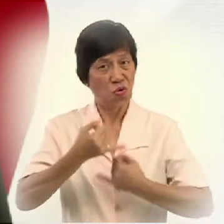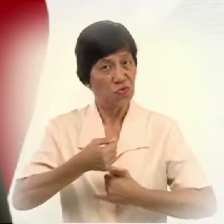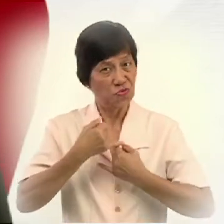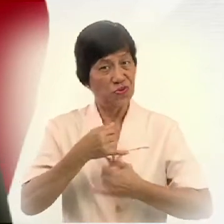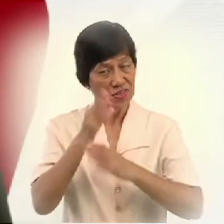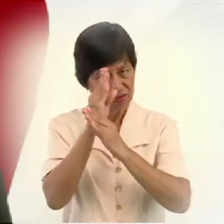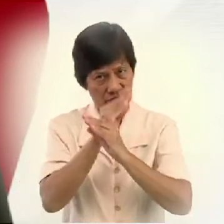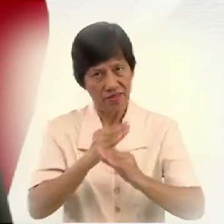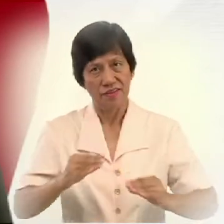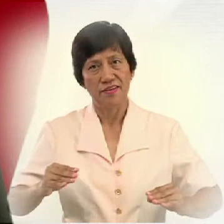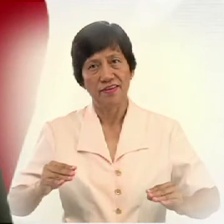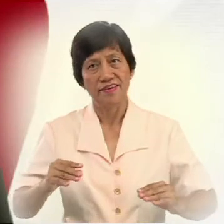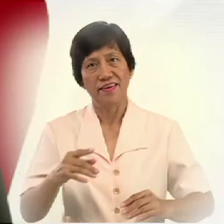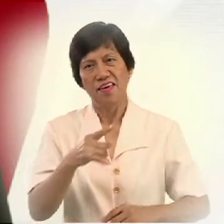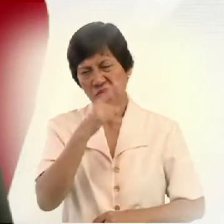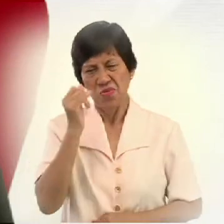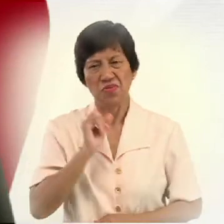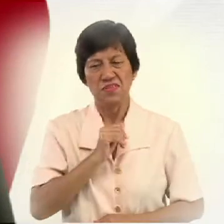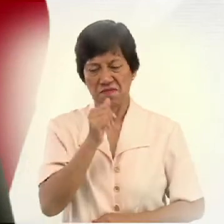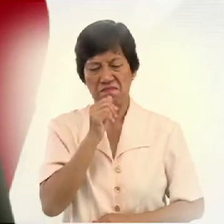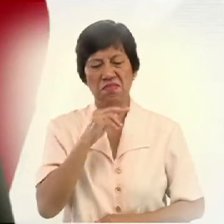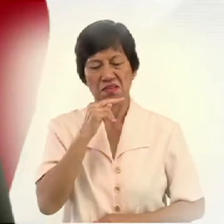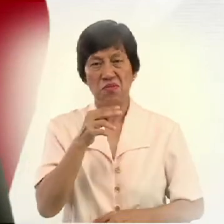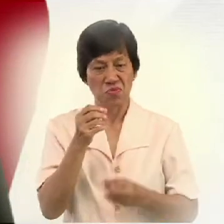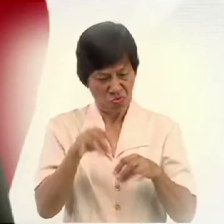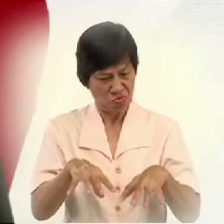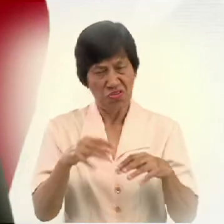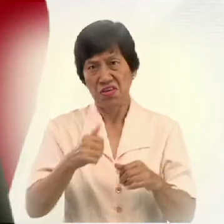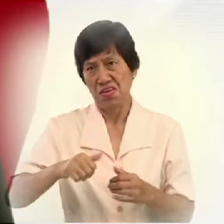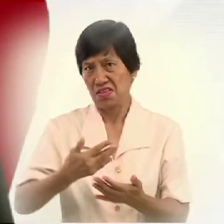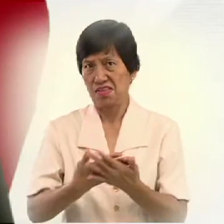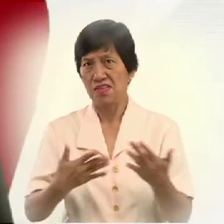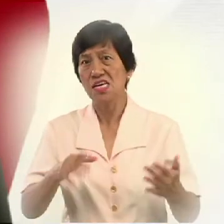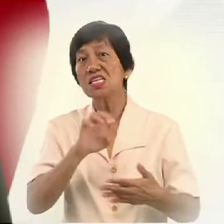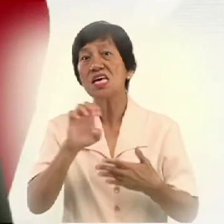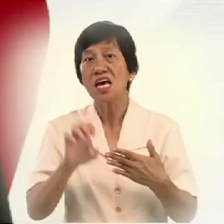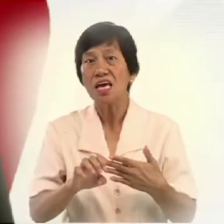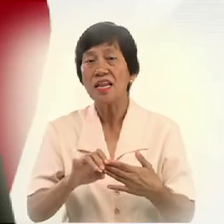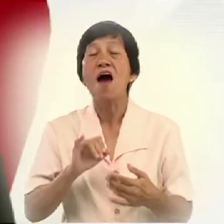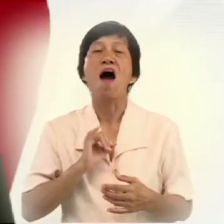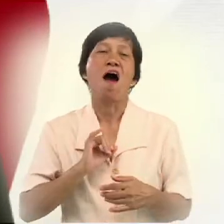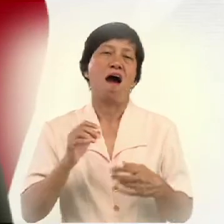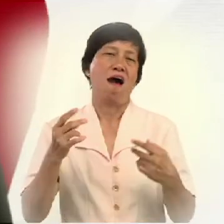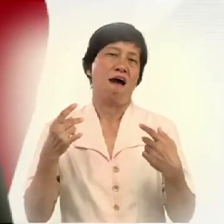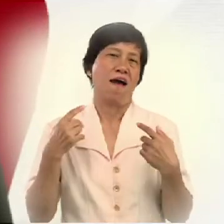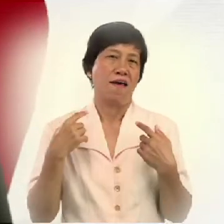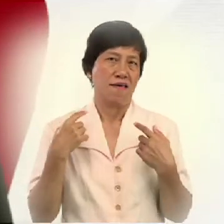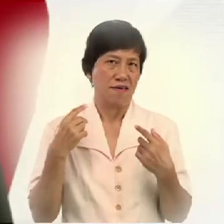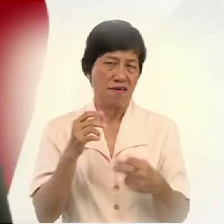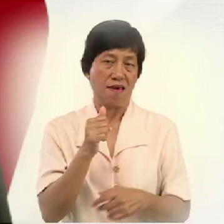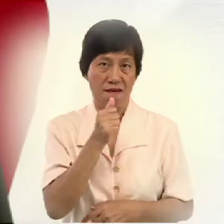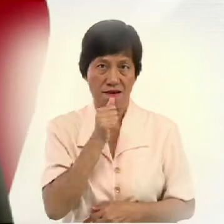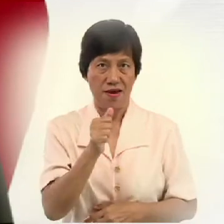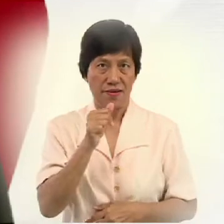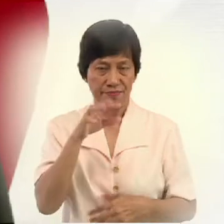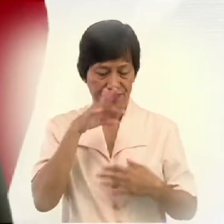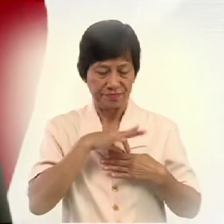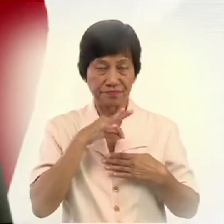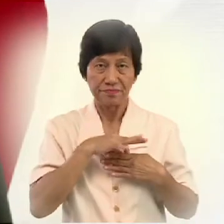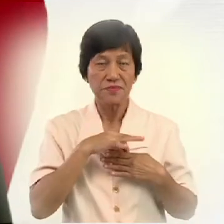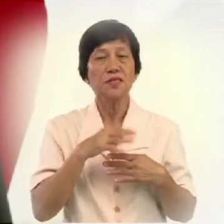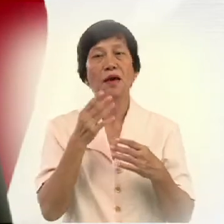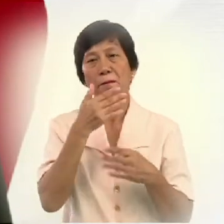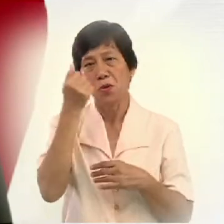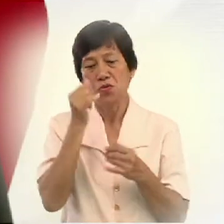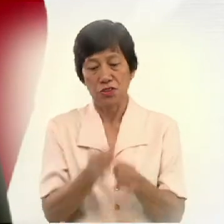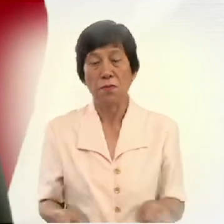go joyfully, calmly, because I am not losing anything in the end. I am